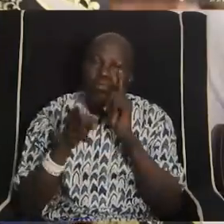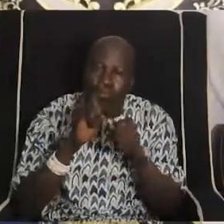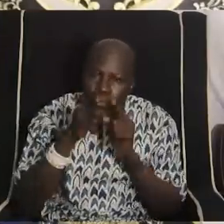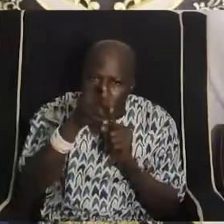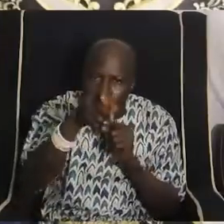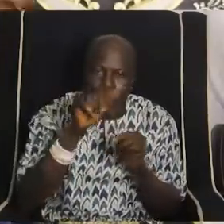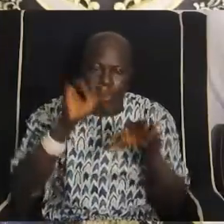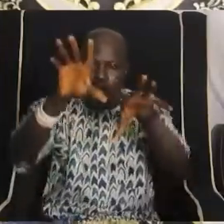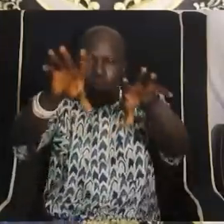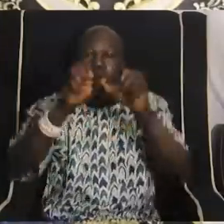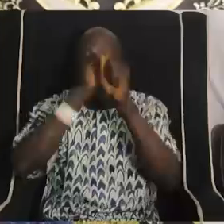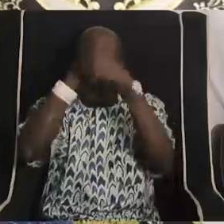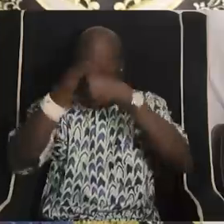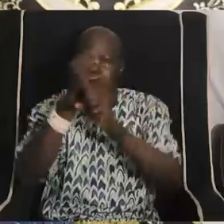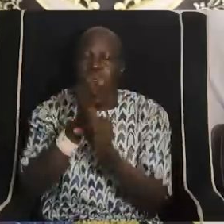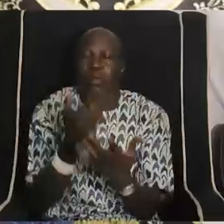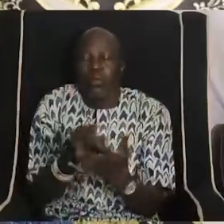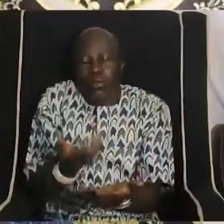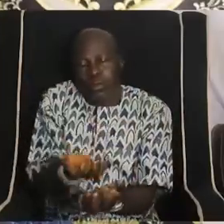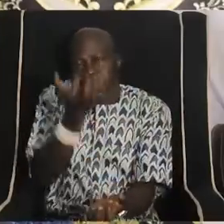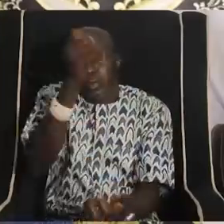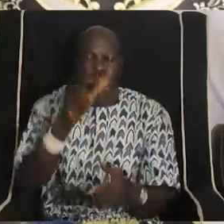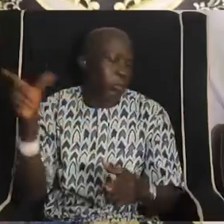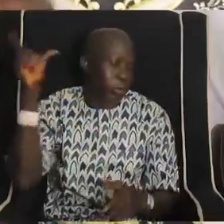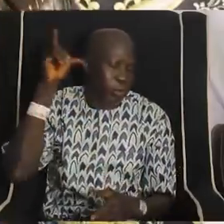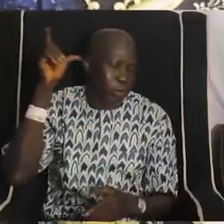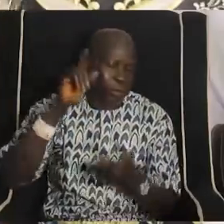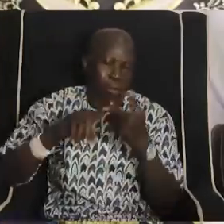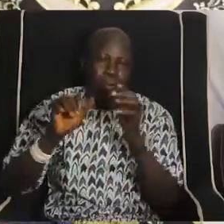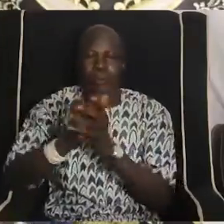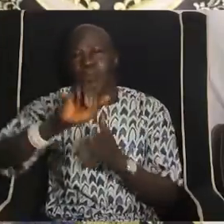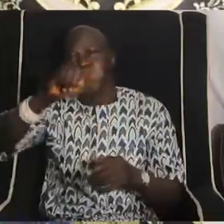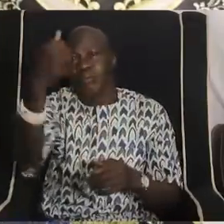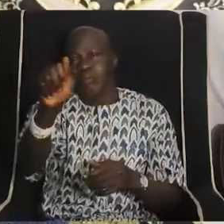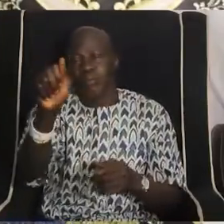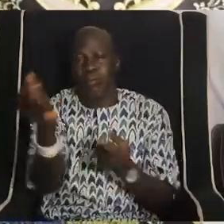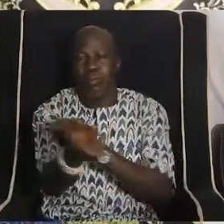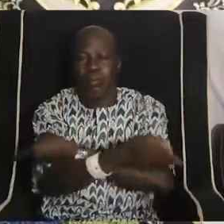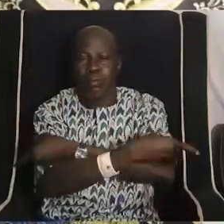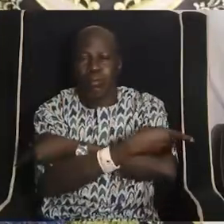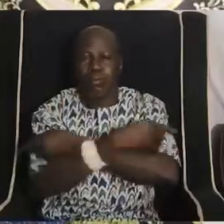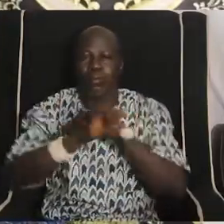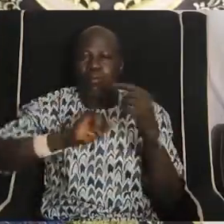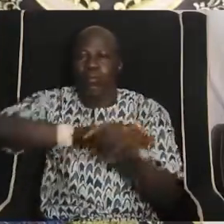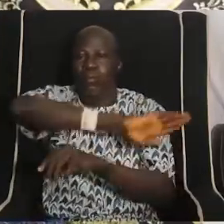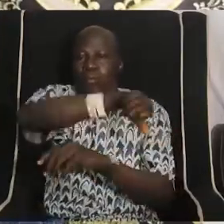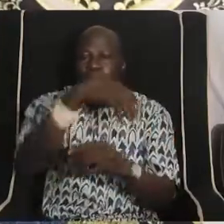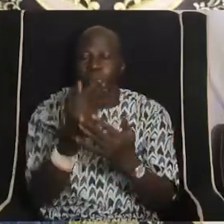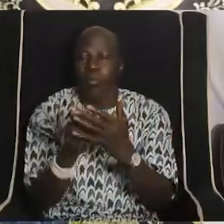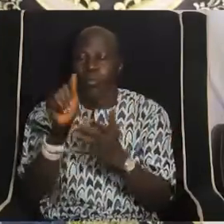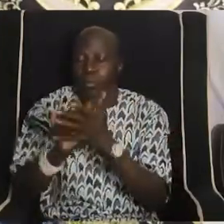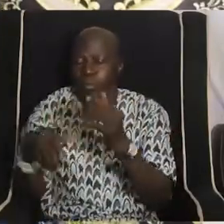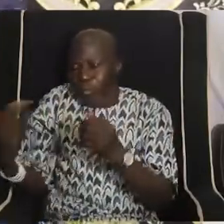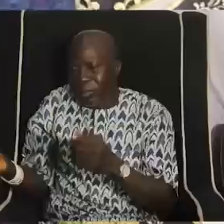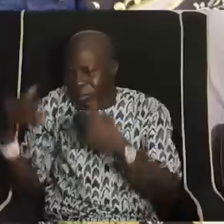talking to. O ma ri ti aje se. You will make riches. Egbo mi sir. Listen to me. Ojo ke wa leleyi. Today is the 10th day. Gbogbo to ti sodo.